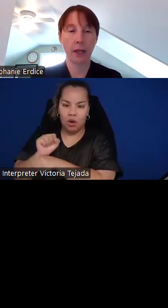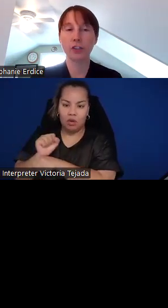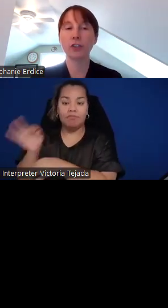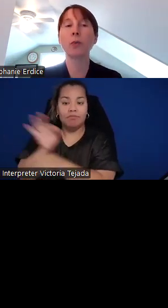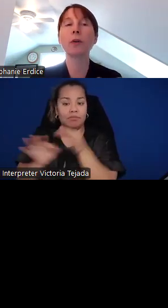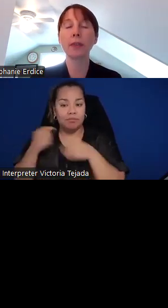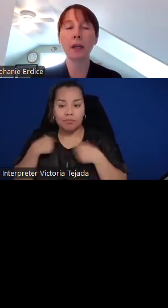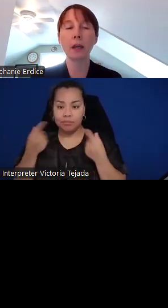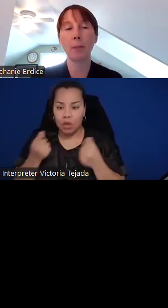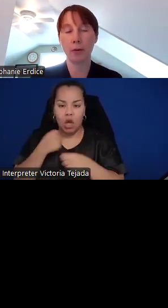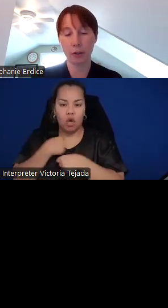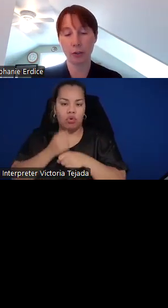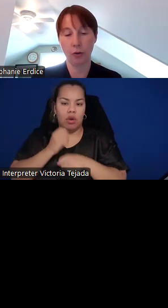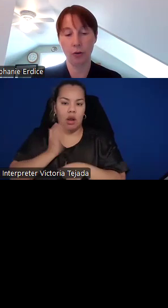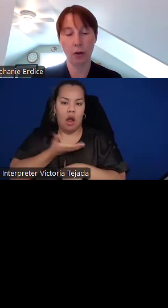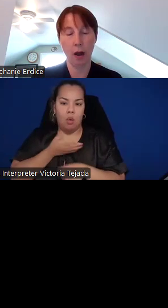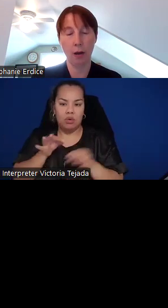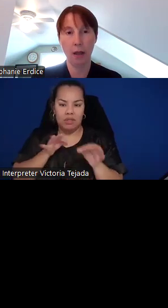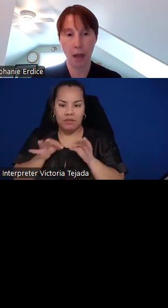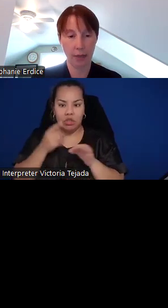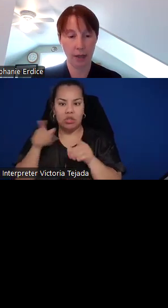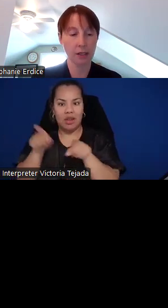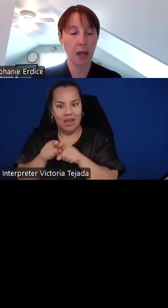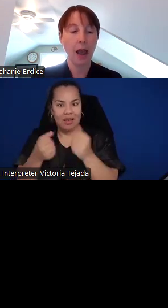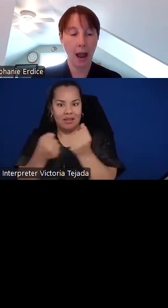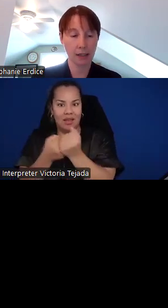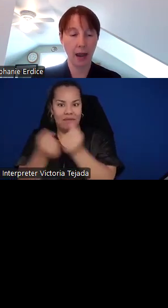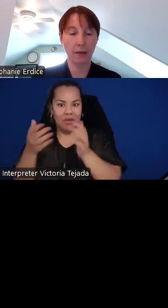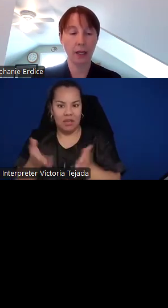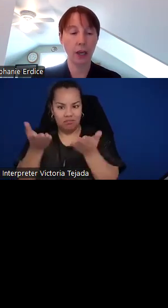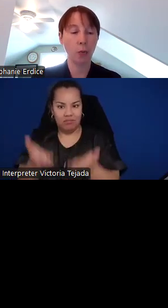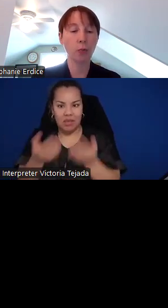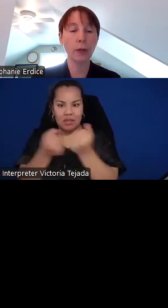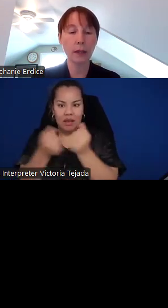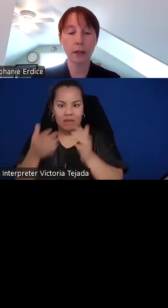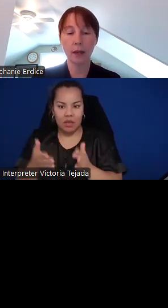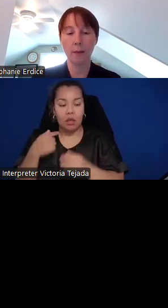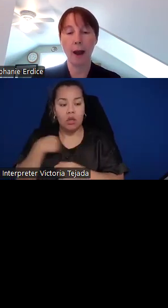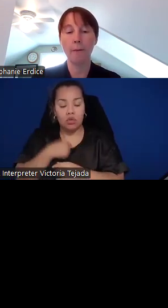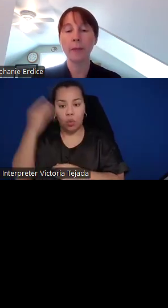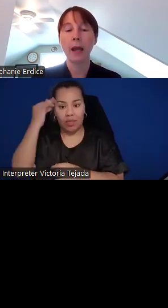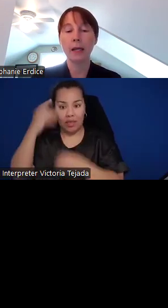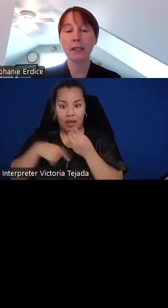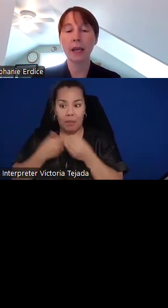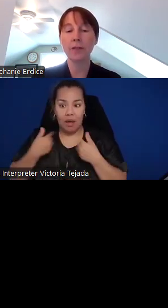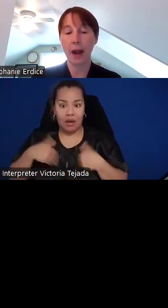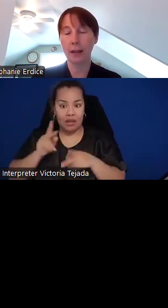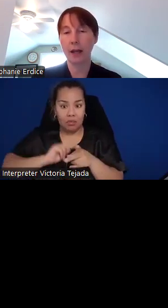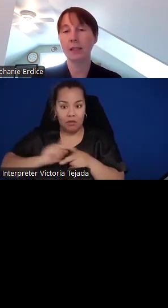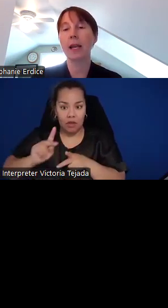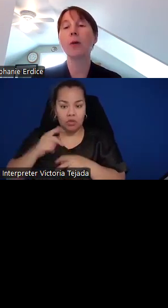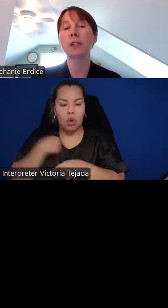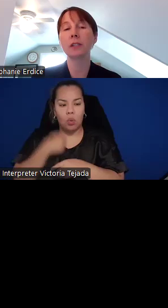as advocates. So when we're thinking about professional ethics as an advocate, we're really thinking about a set